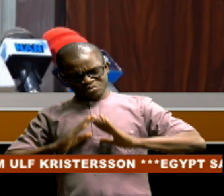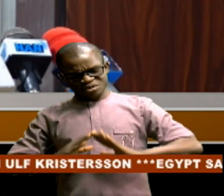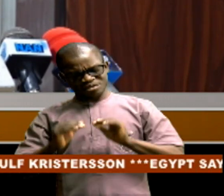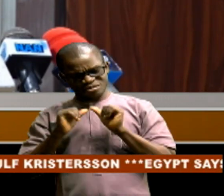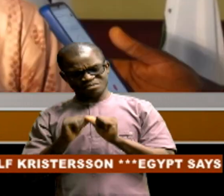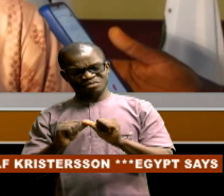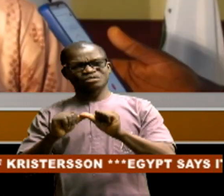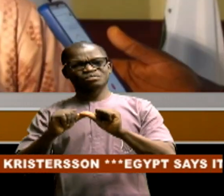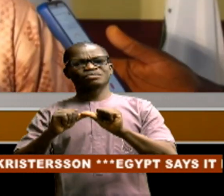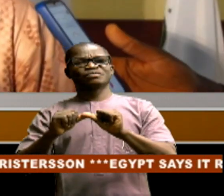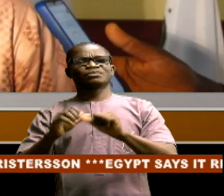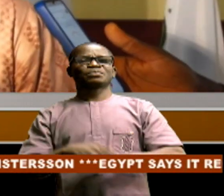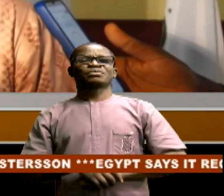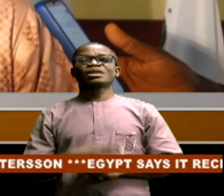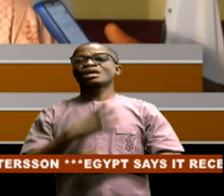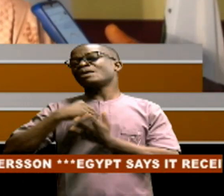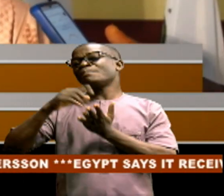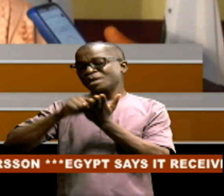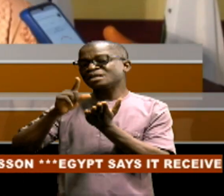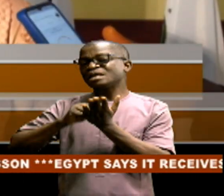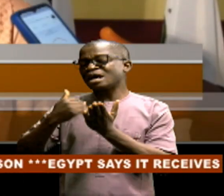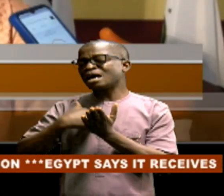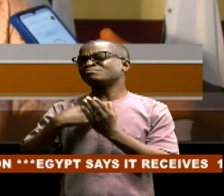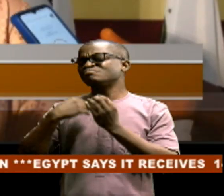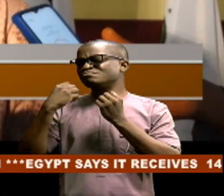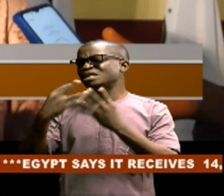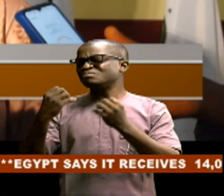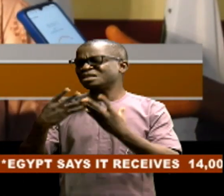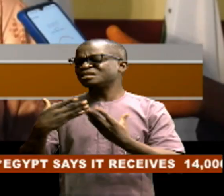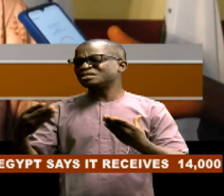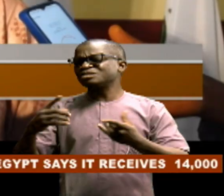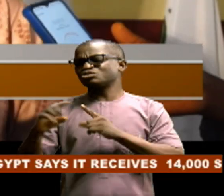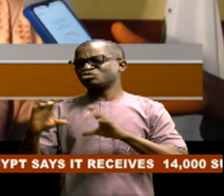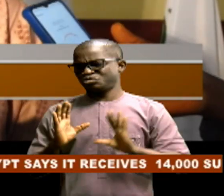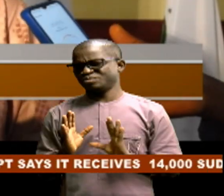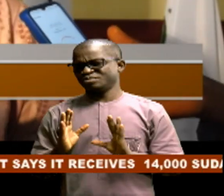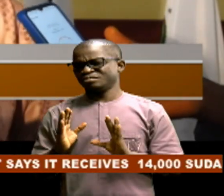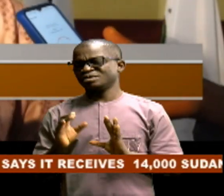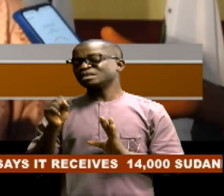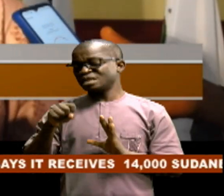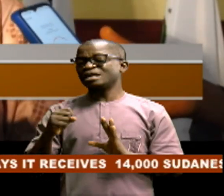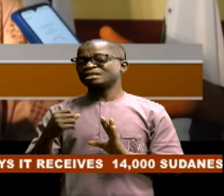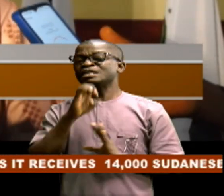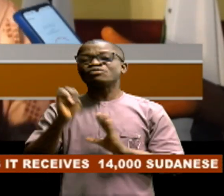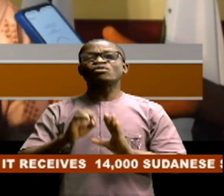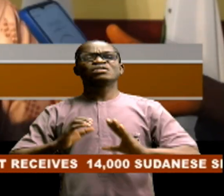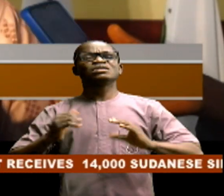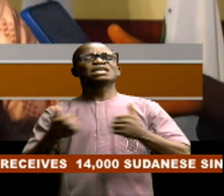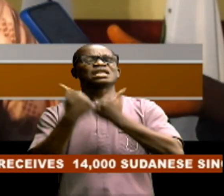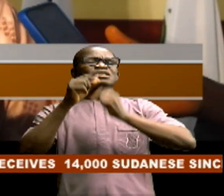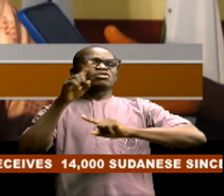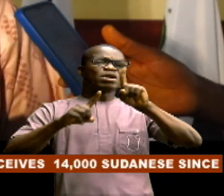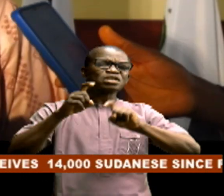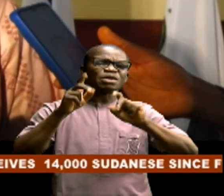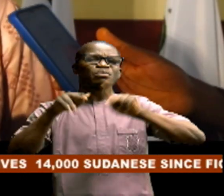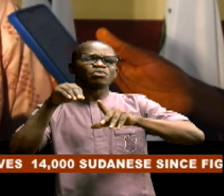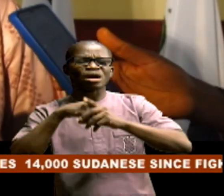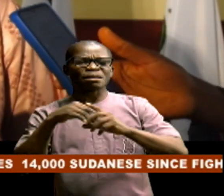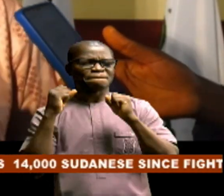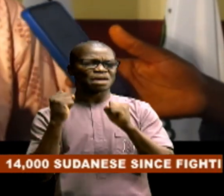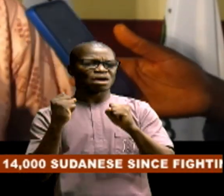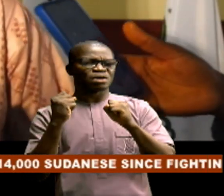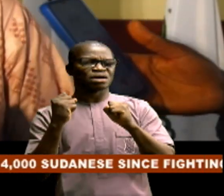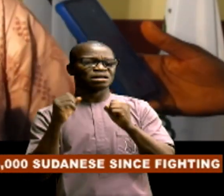zones. And the media has so much to do, so much, even questioning those in power, which we've not been able to do.